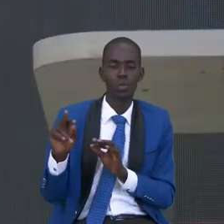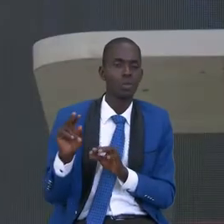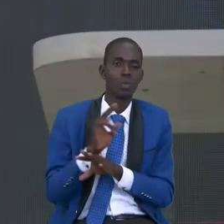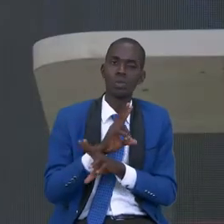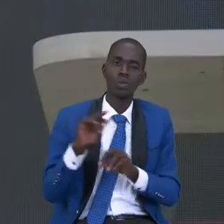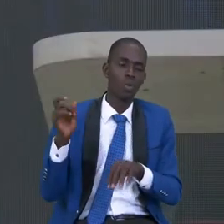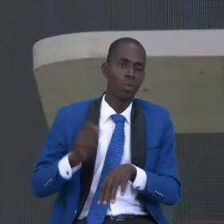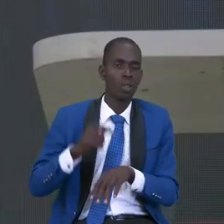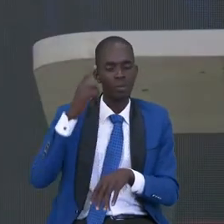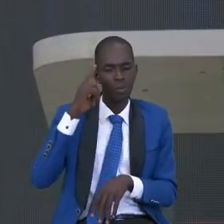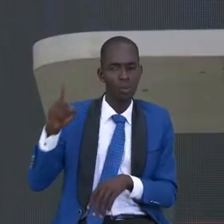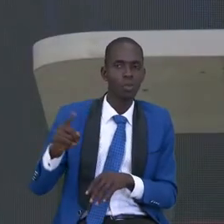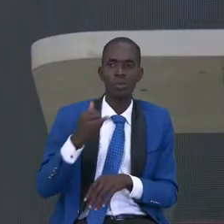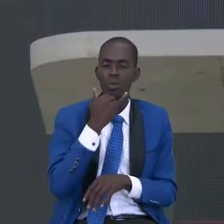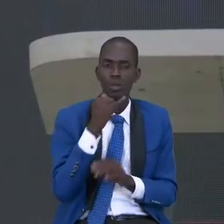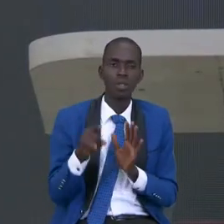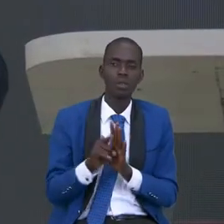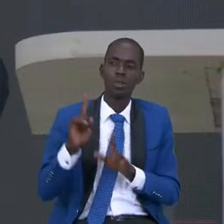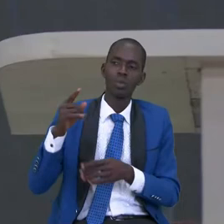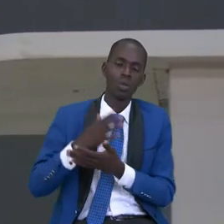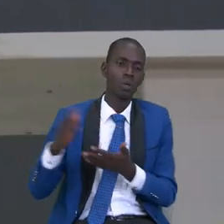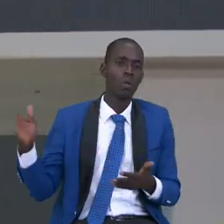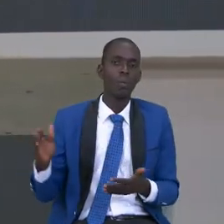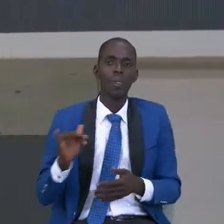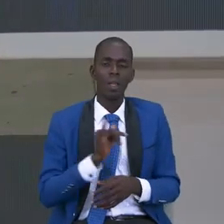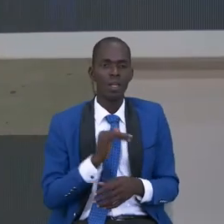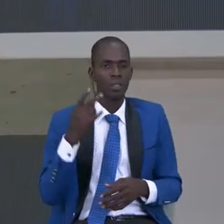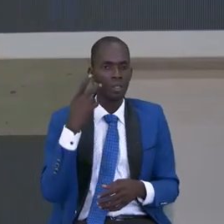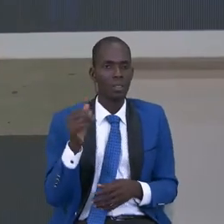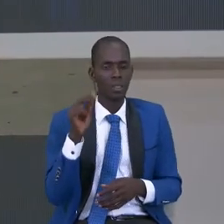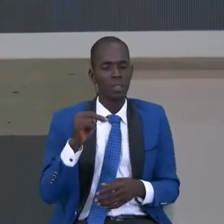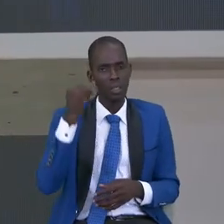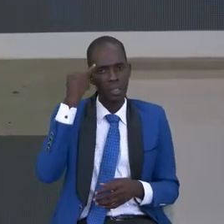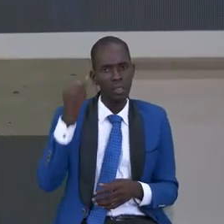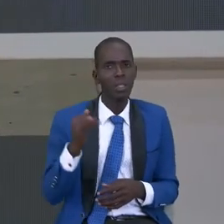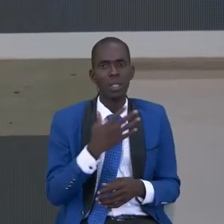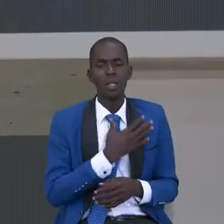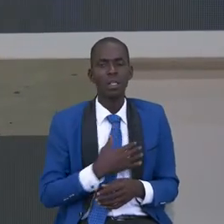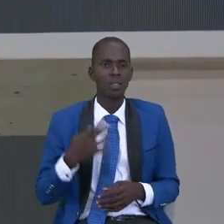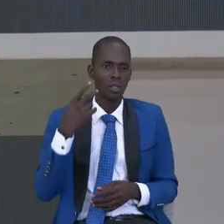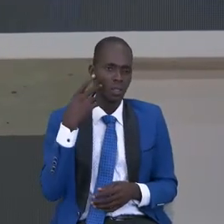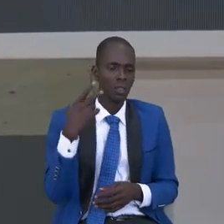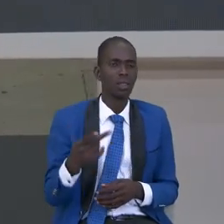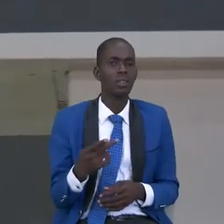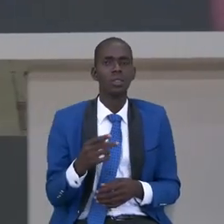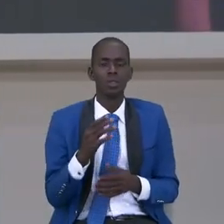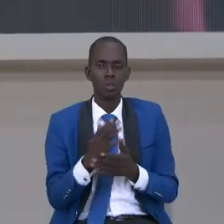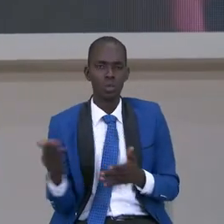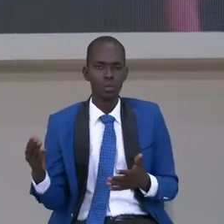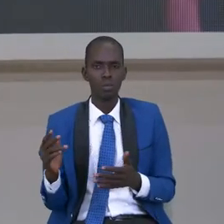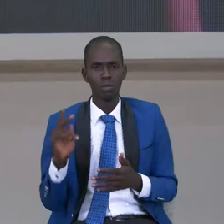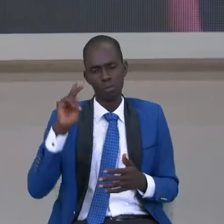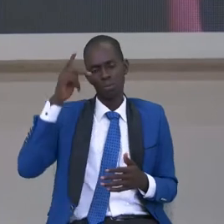here. Go back. I see an idea and I see a policy coming. And the policy, I